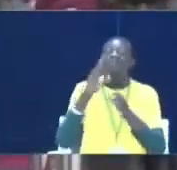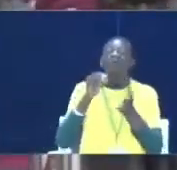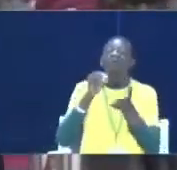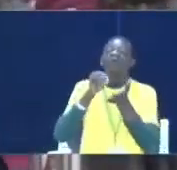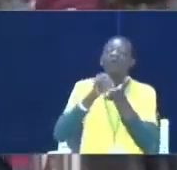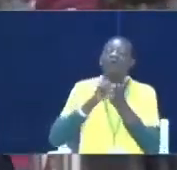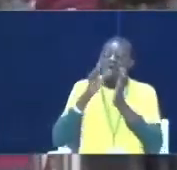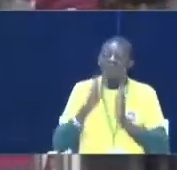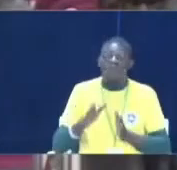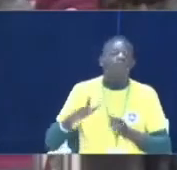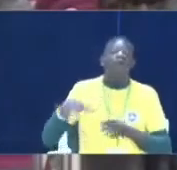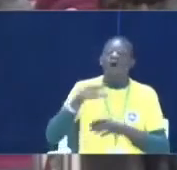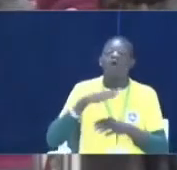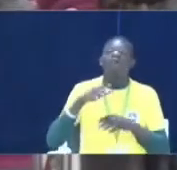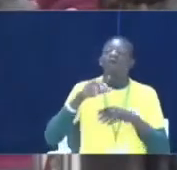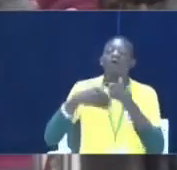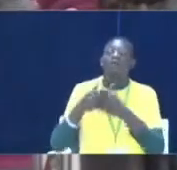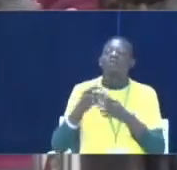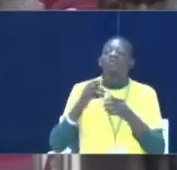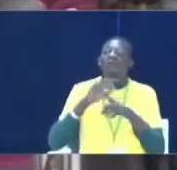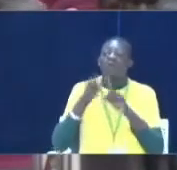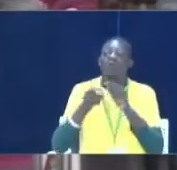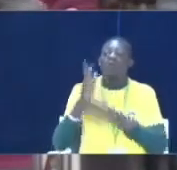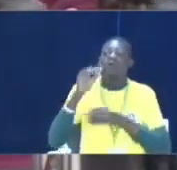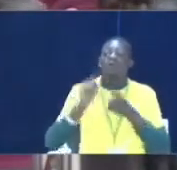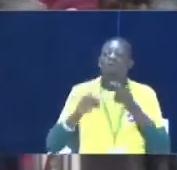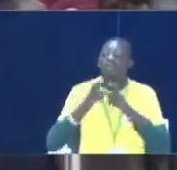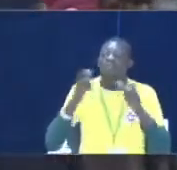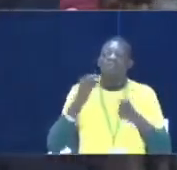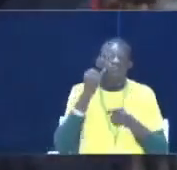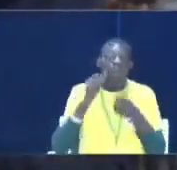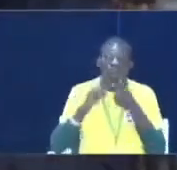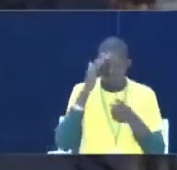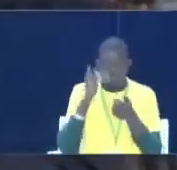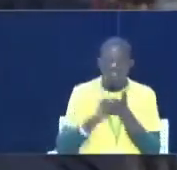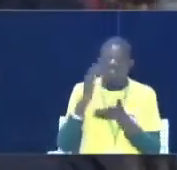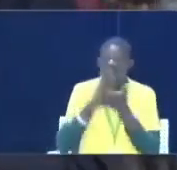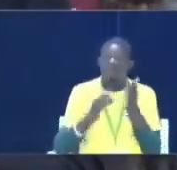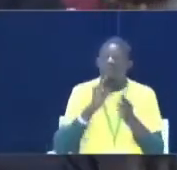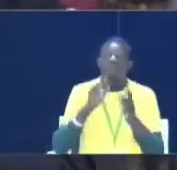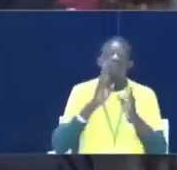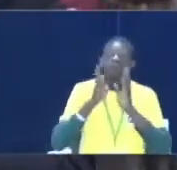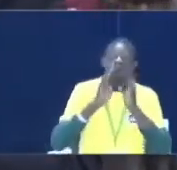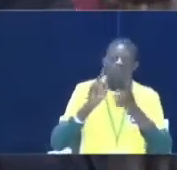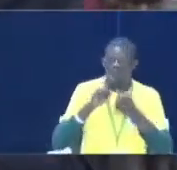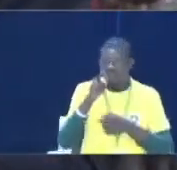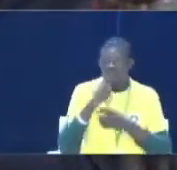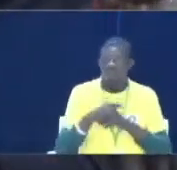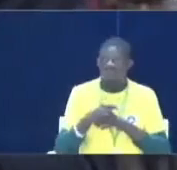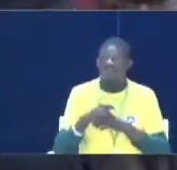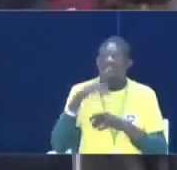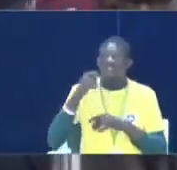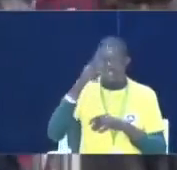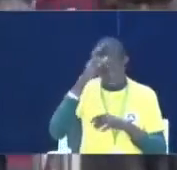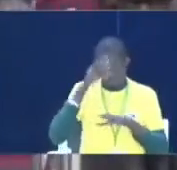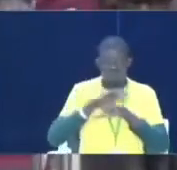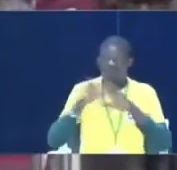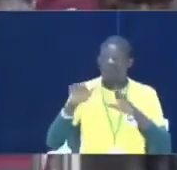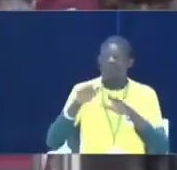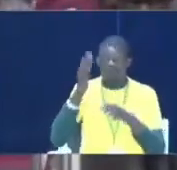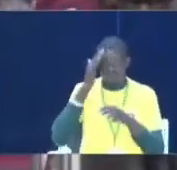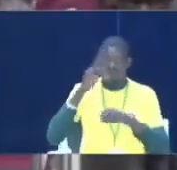occupancy of the whole earth. So when the Almighty is telling you to enlarge, you should know that someone is talking. The devil doesn't own the